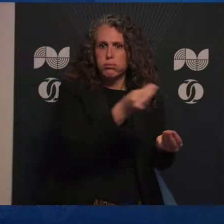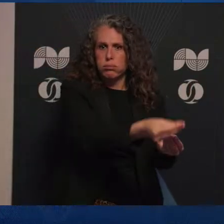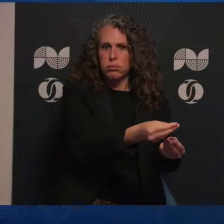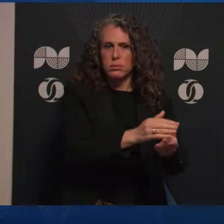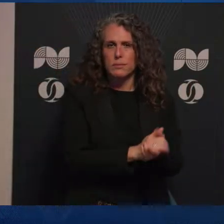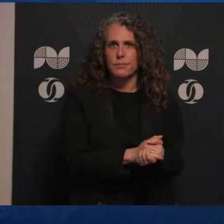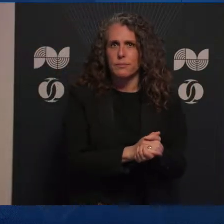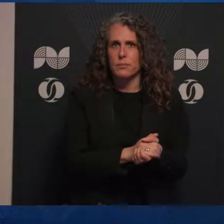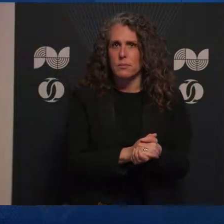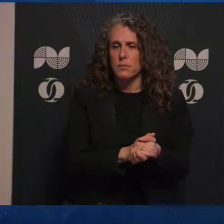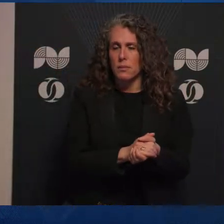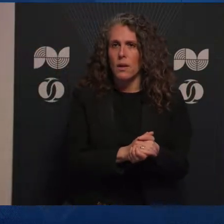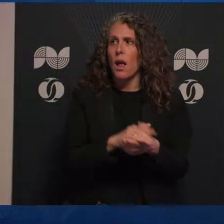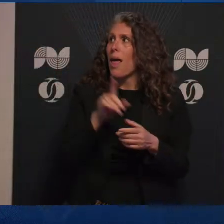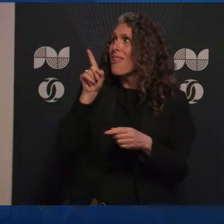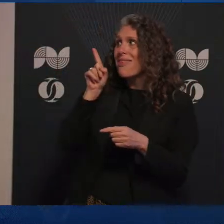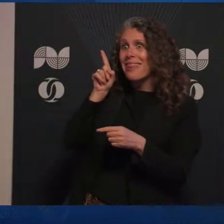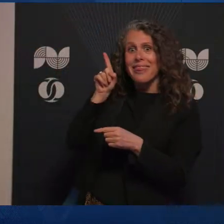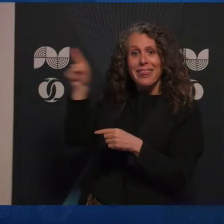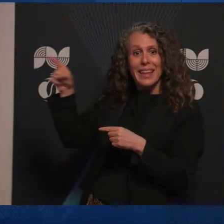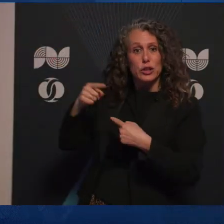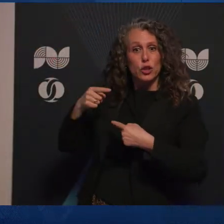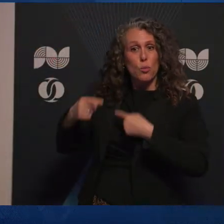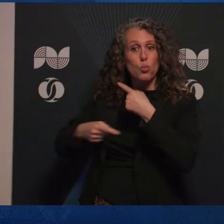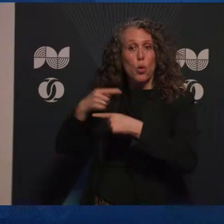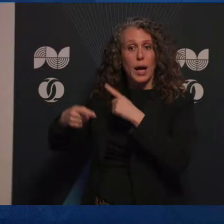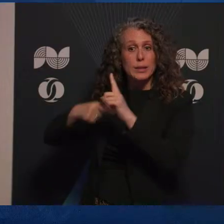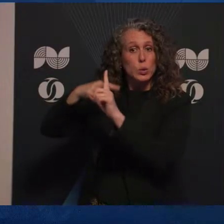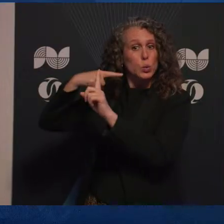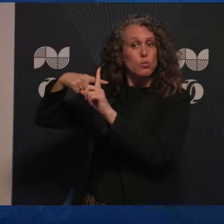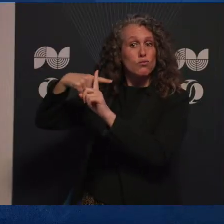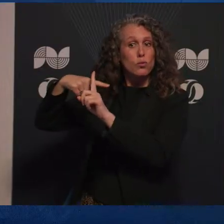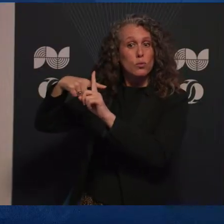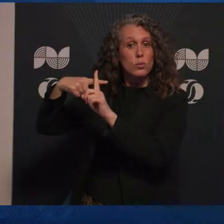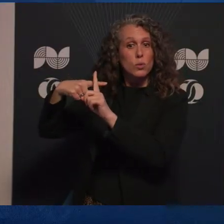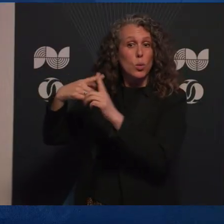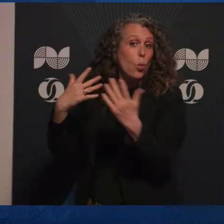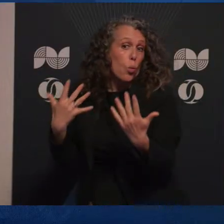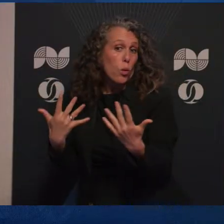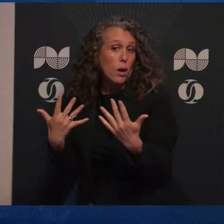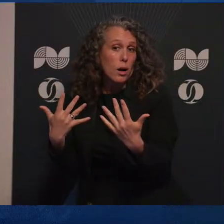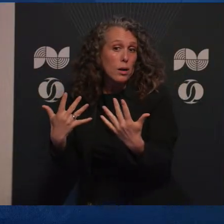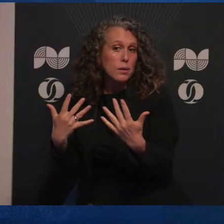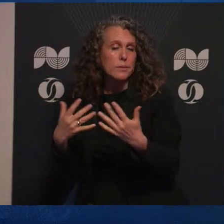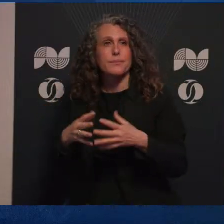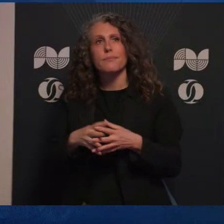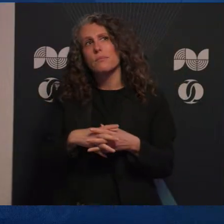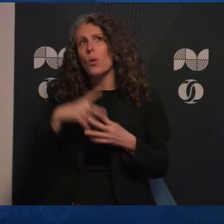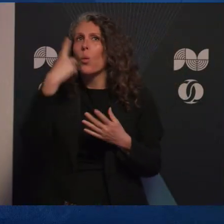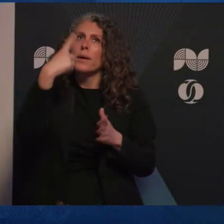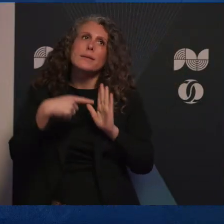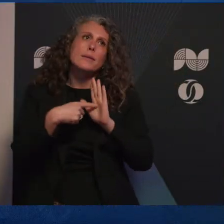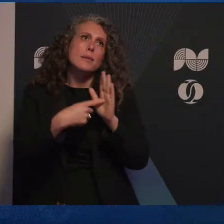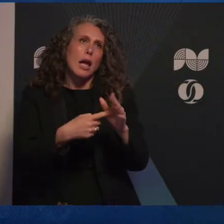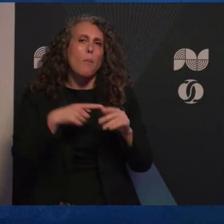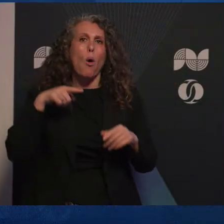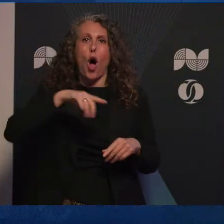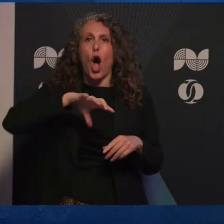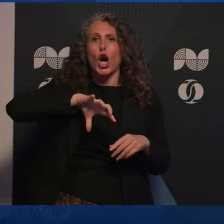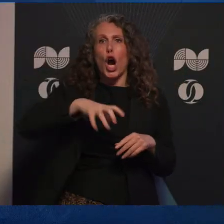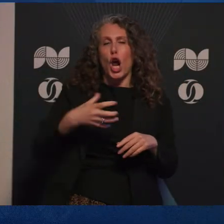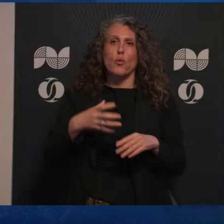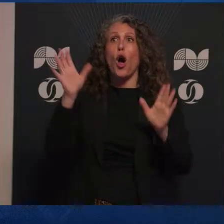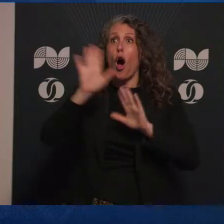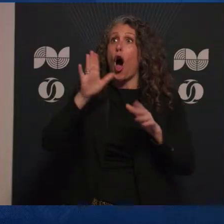investment promotion, which I understand here as marketing a country, as lowering the cost of